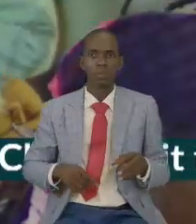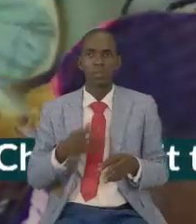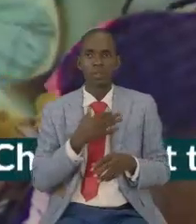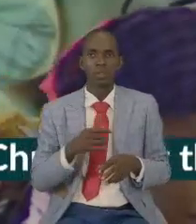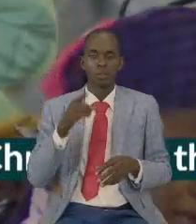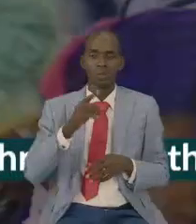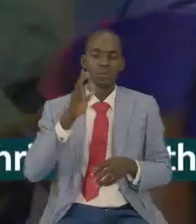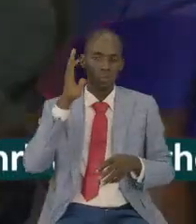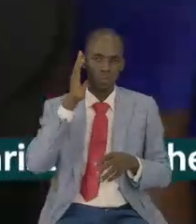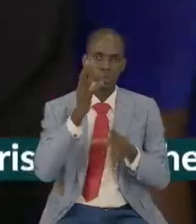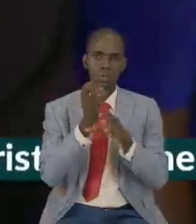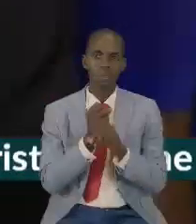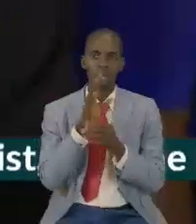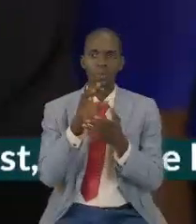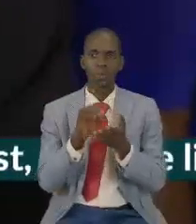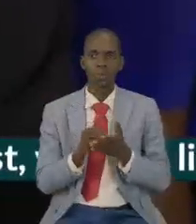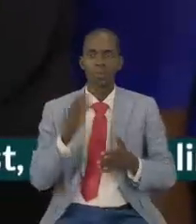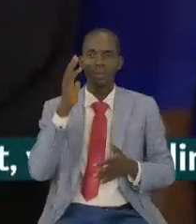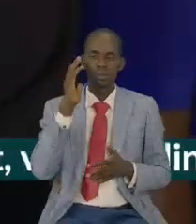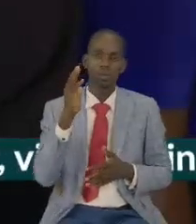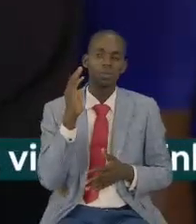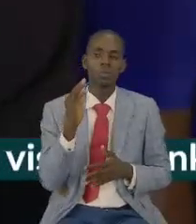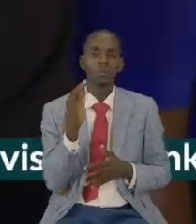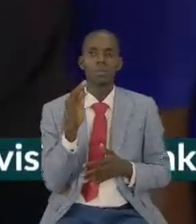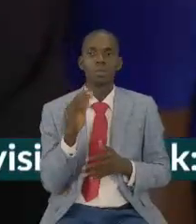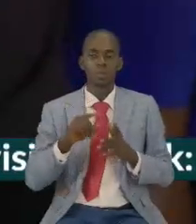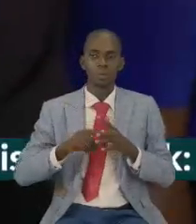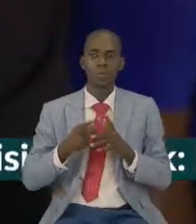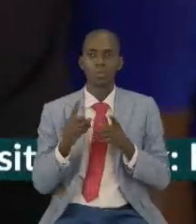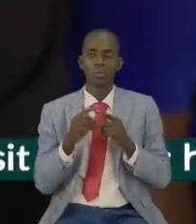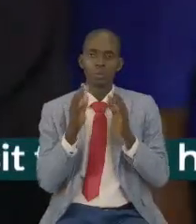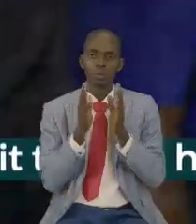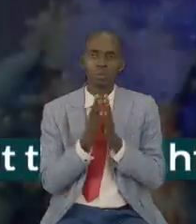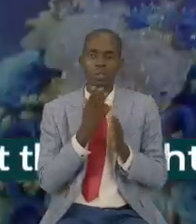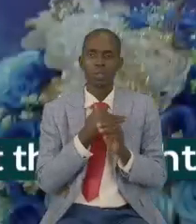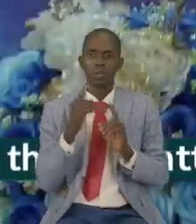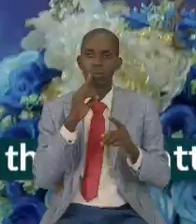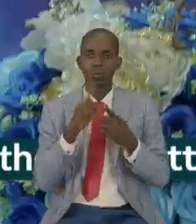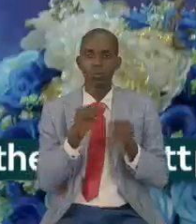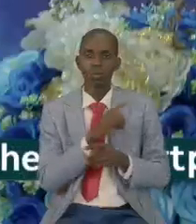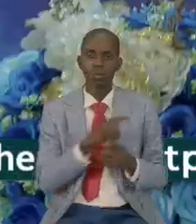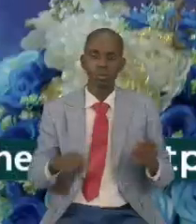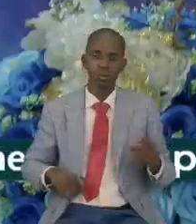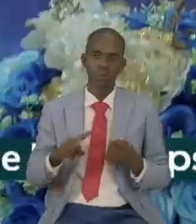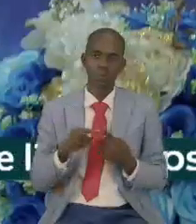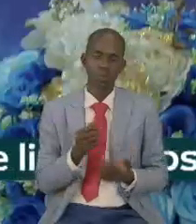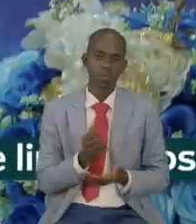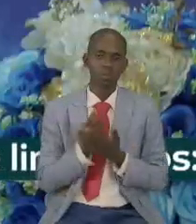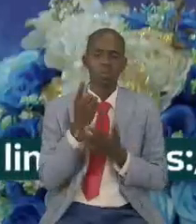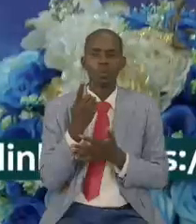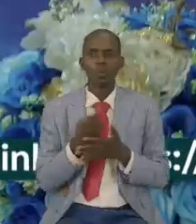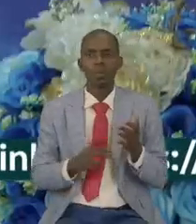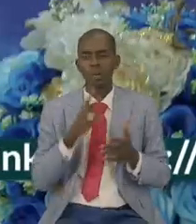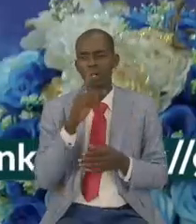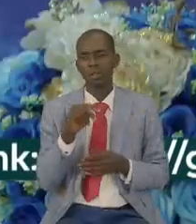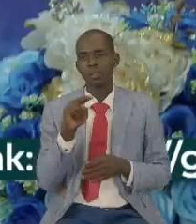gate. Look at outside the gate also, those standing on the fence there, the souls, the eternal